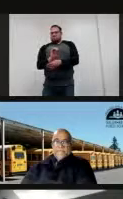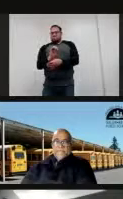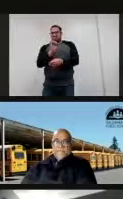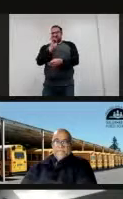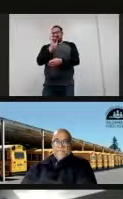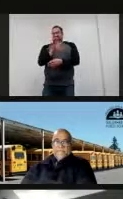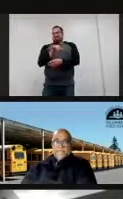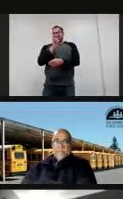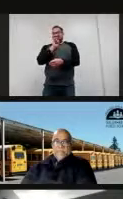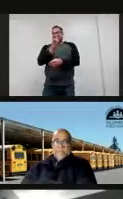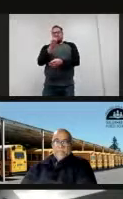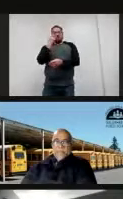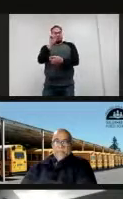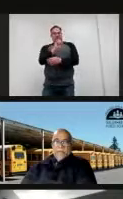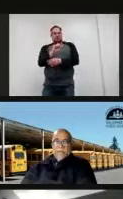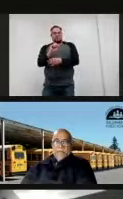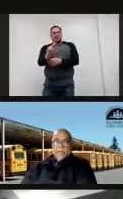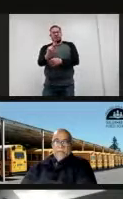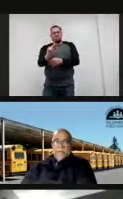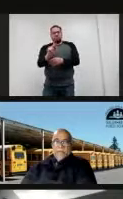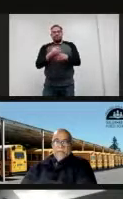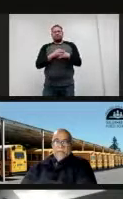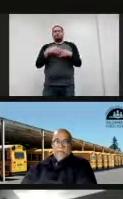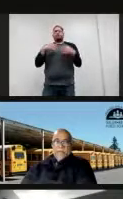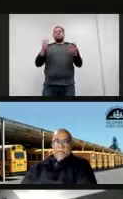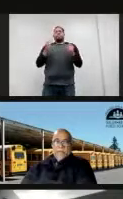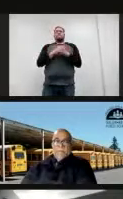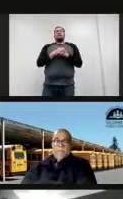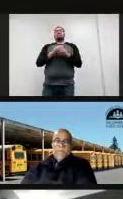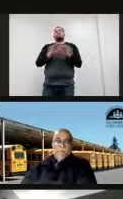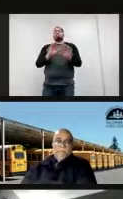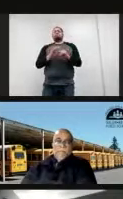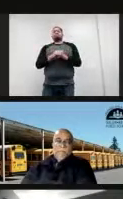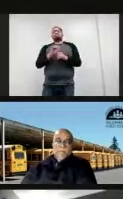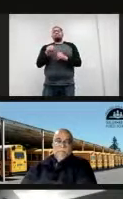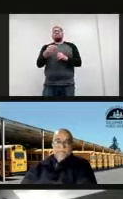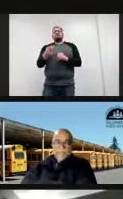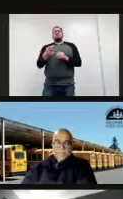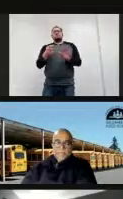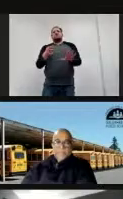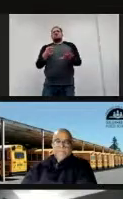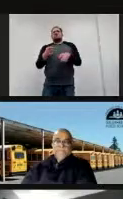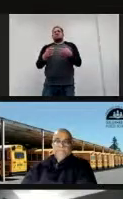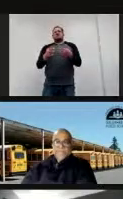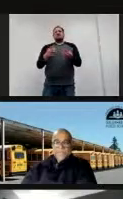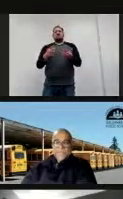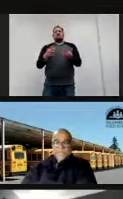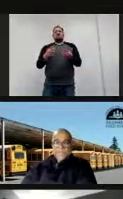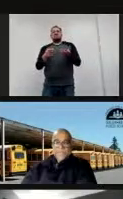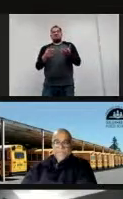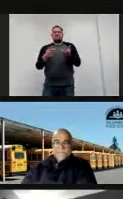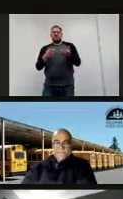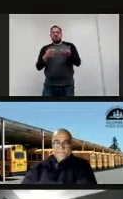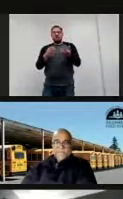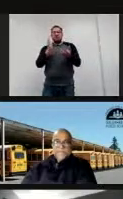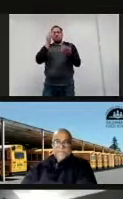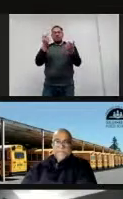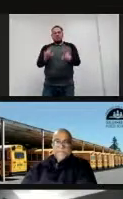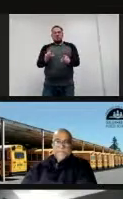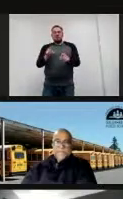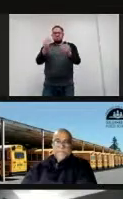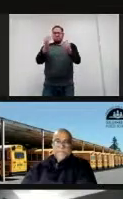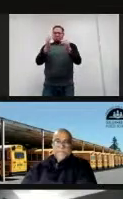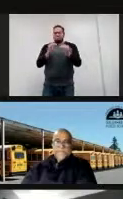case for Salem-Keizer. And so just take that for what it's worth, that will happen. Next, I